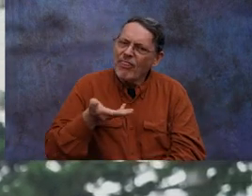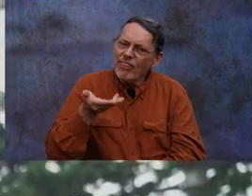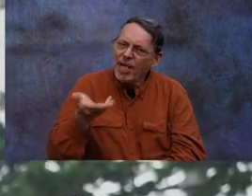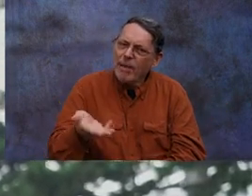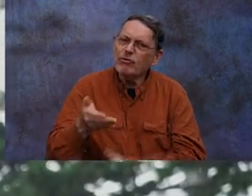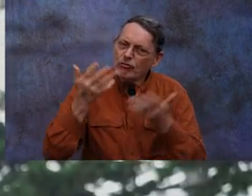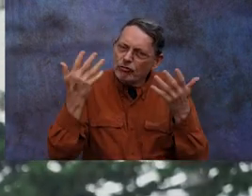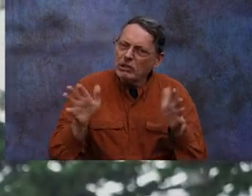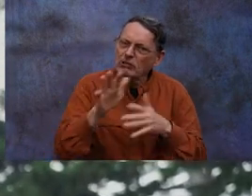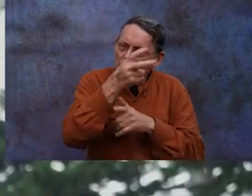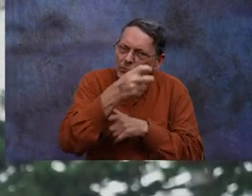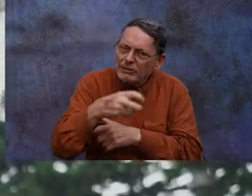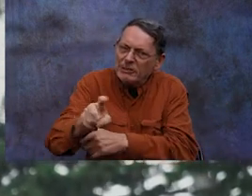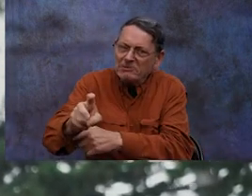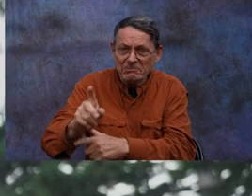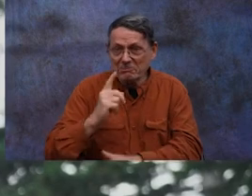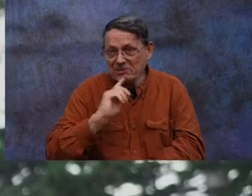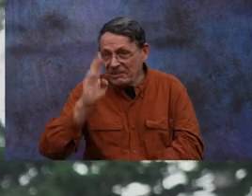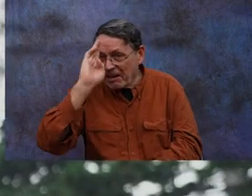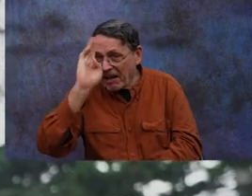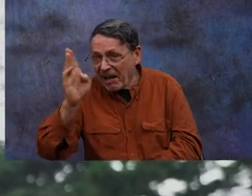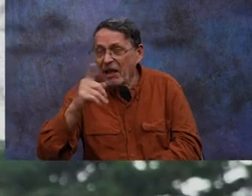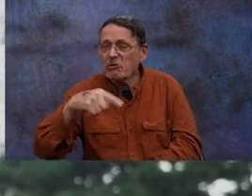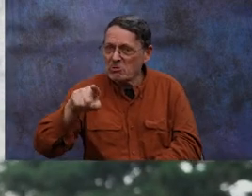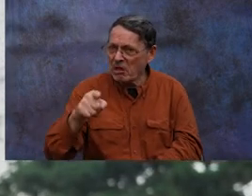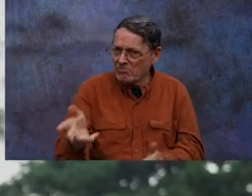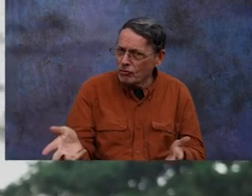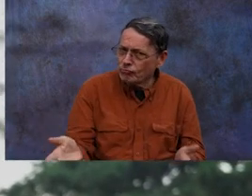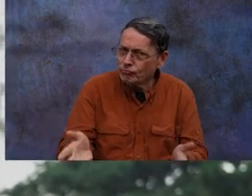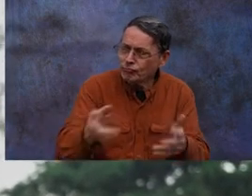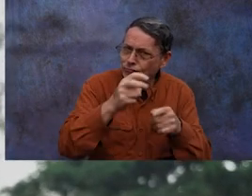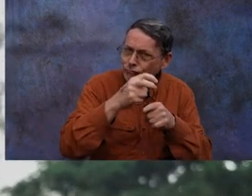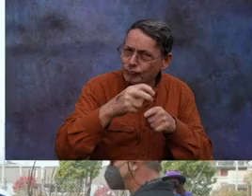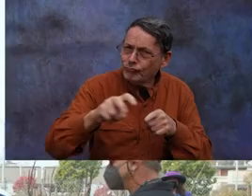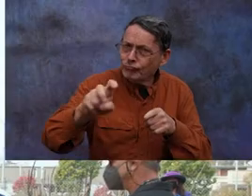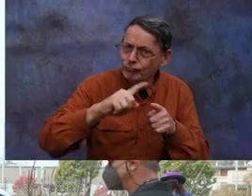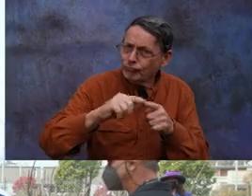to finish their transition as we say hi to them.